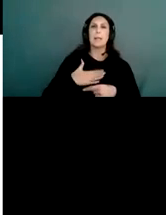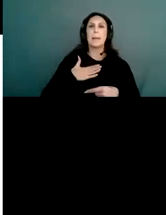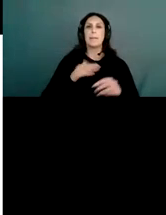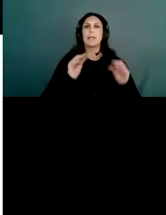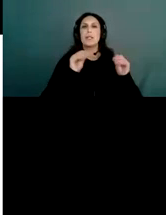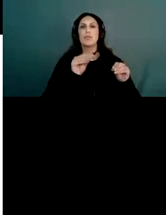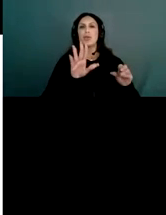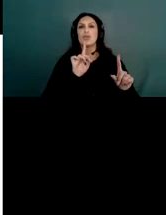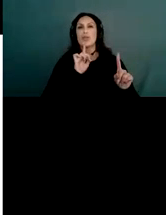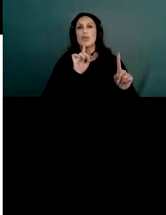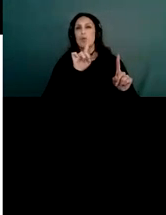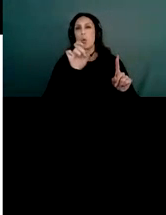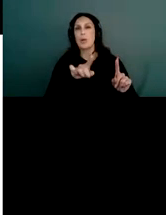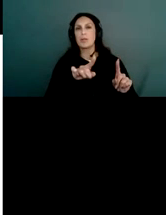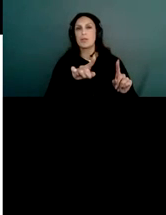greatly appreciated.